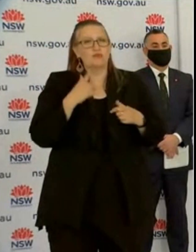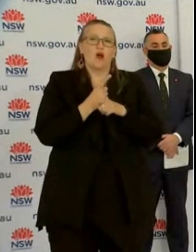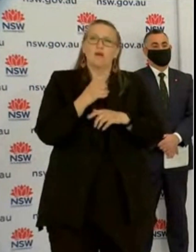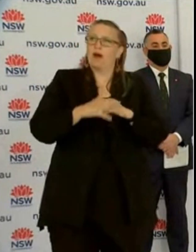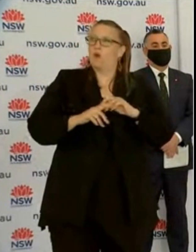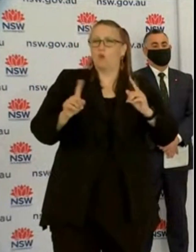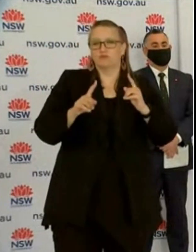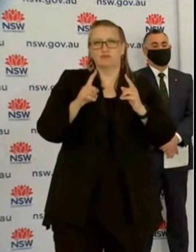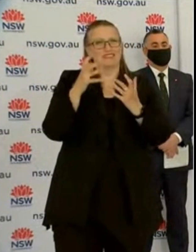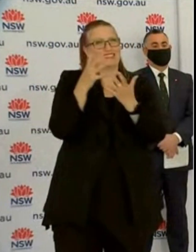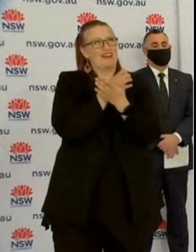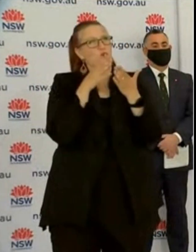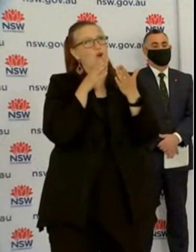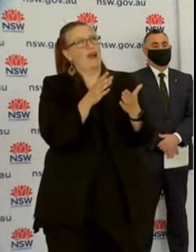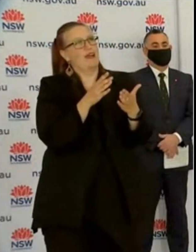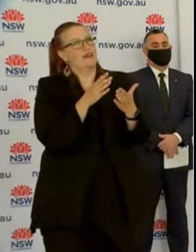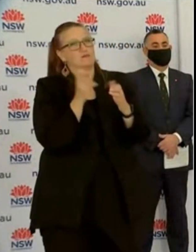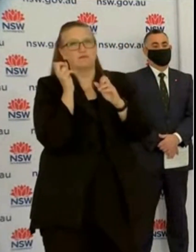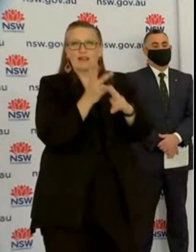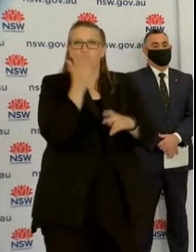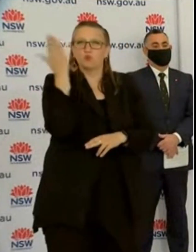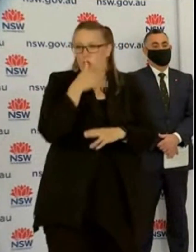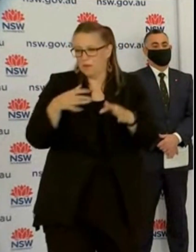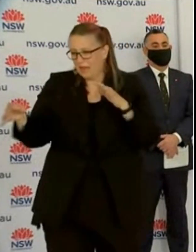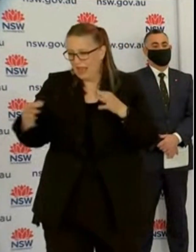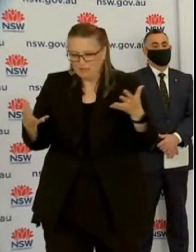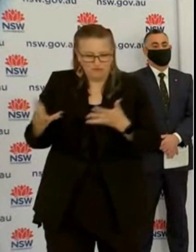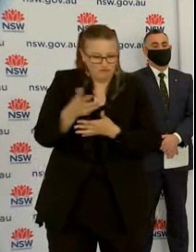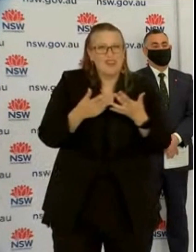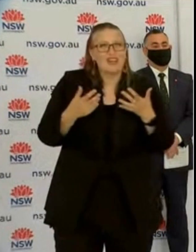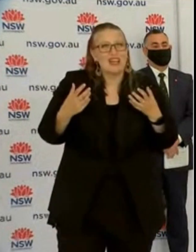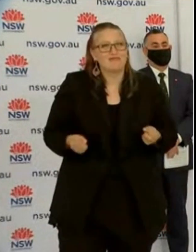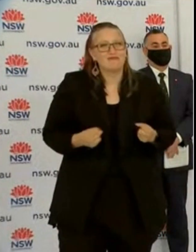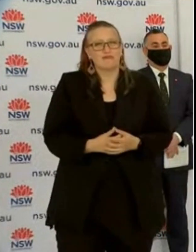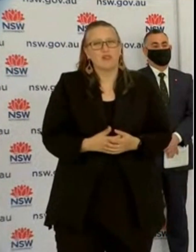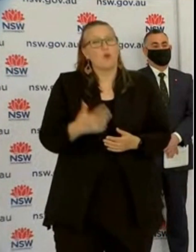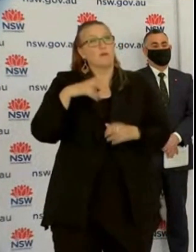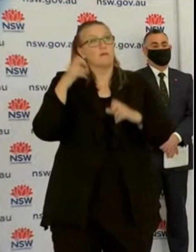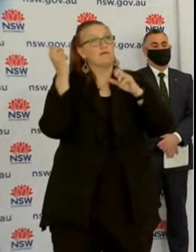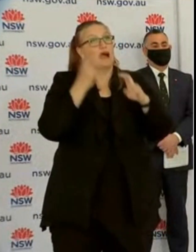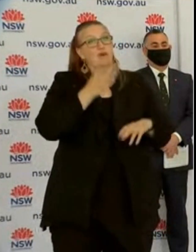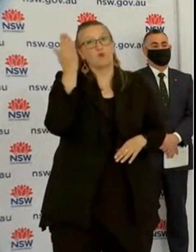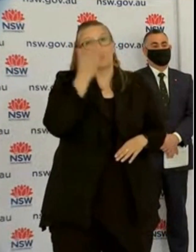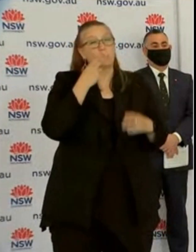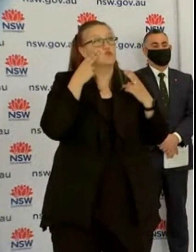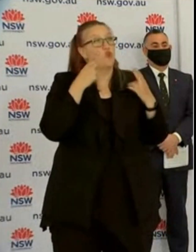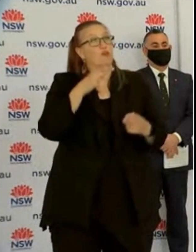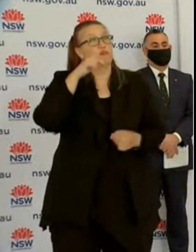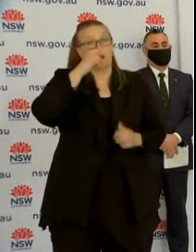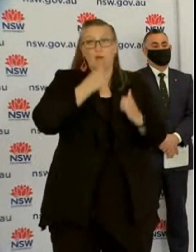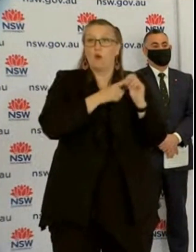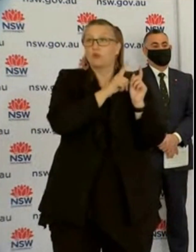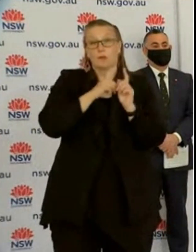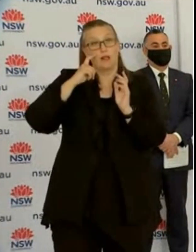return to school, to obviously assist in getting us back to normal as possible, but especially acknowledging